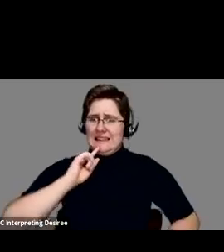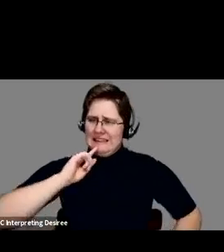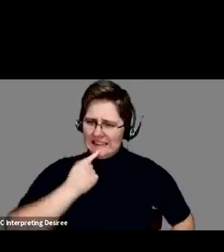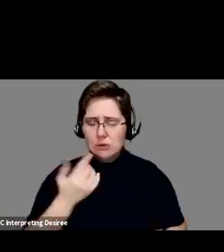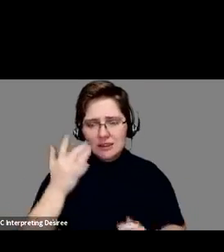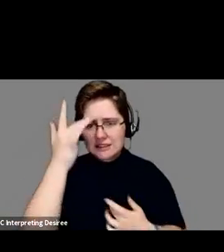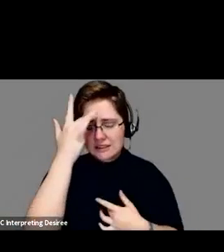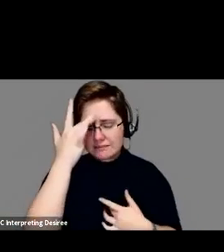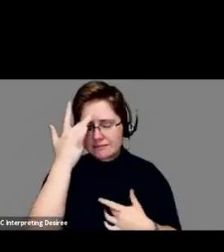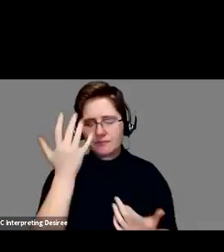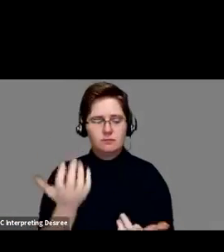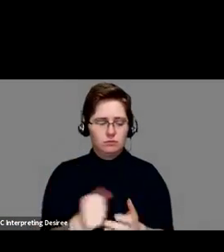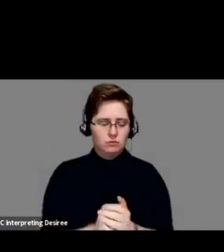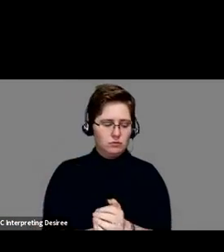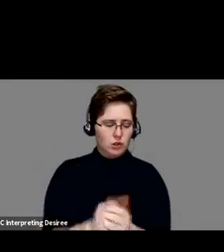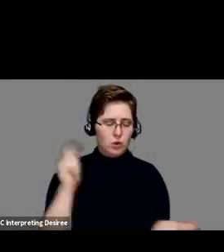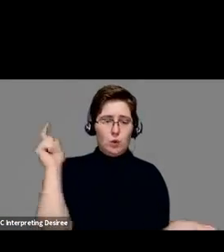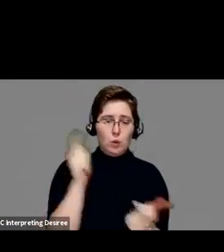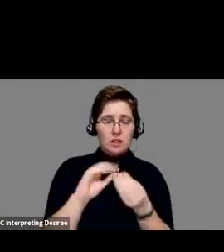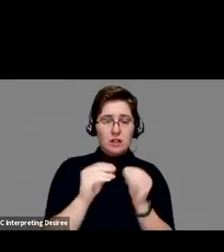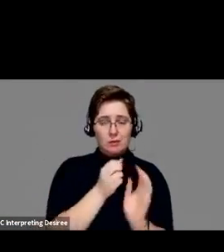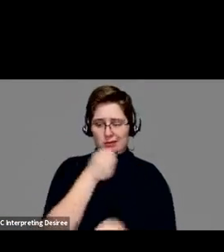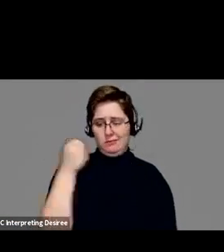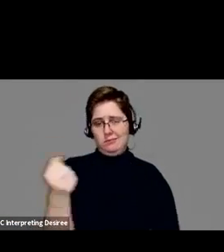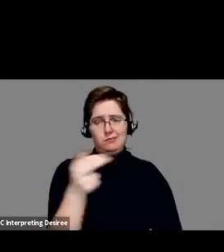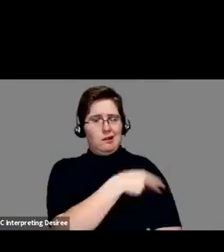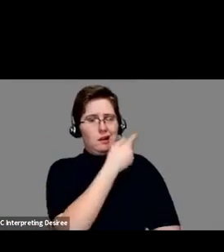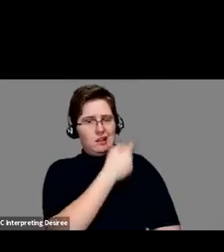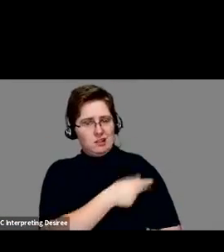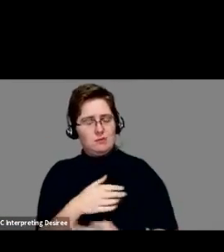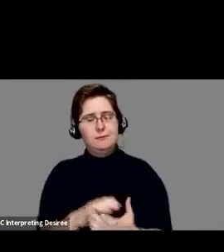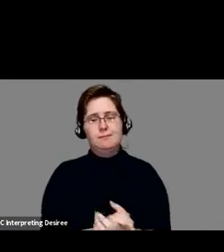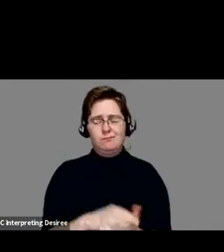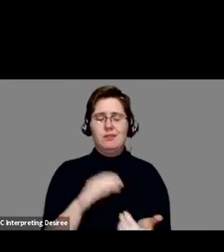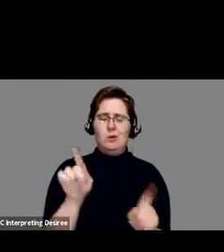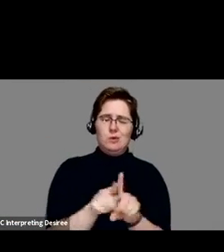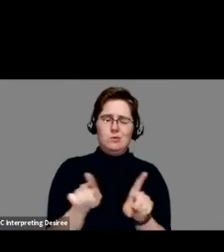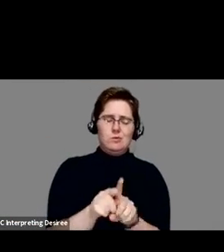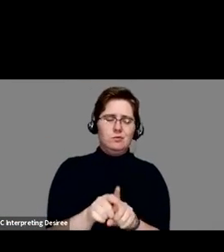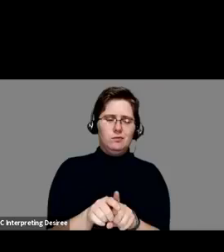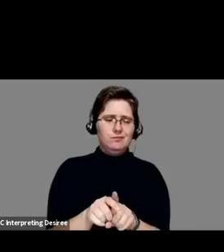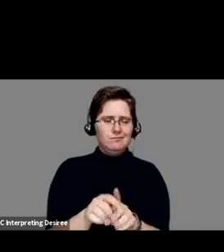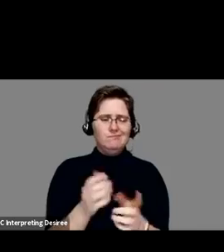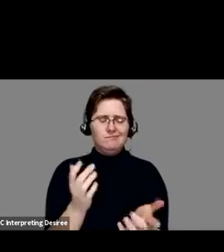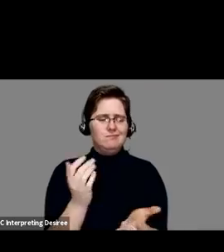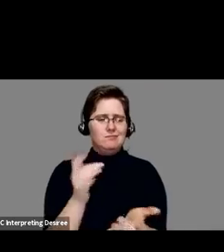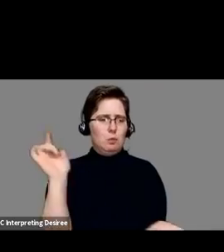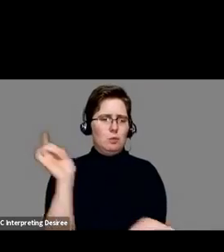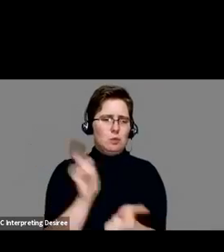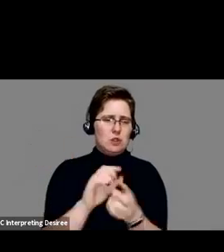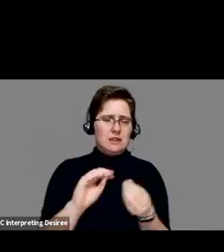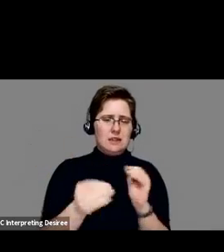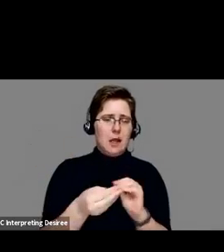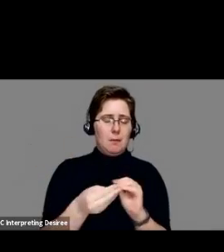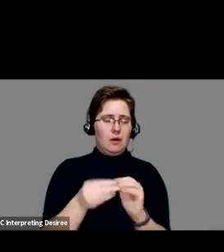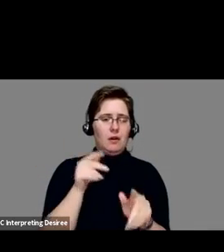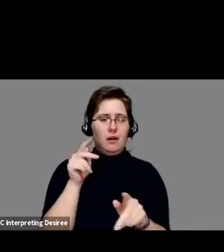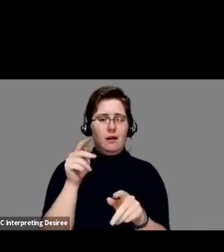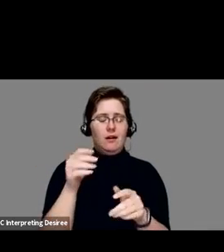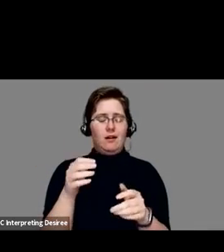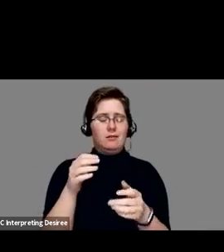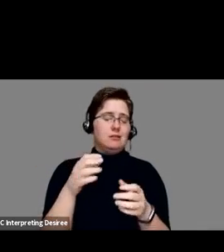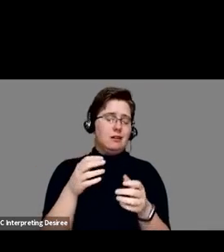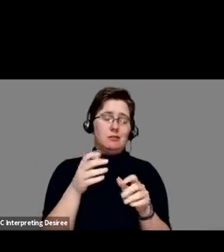illnesses, reduces the number of hospitalizations, and reduces the amount of healthcare